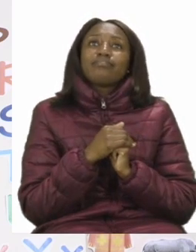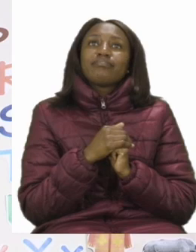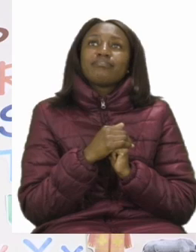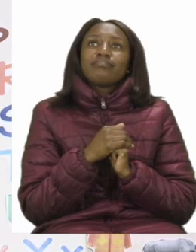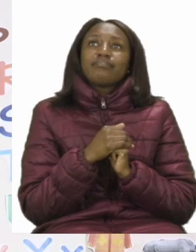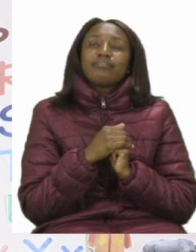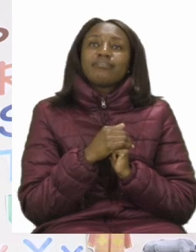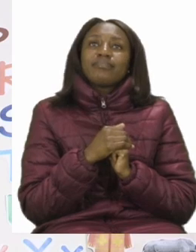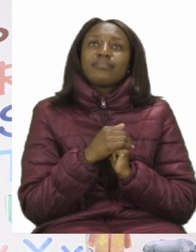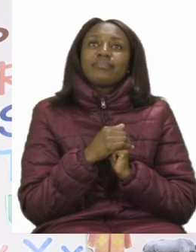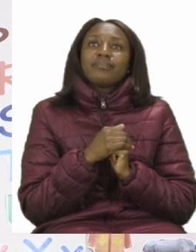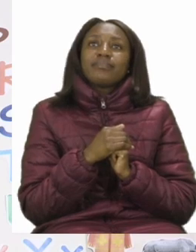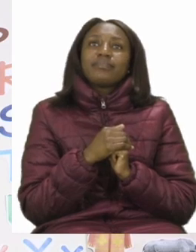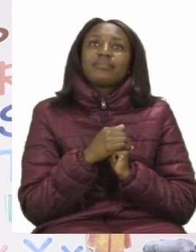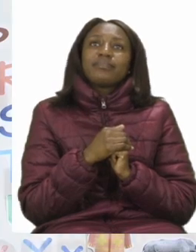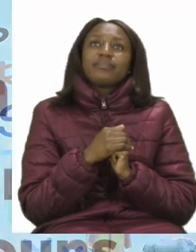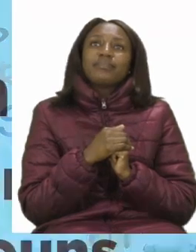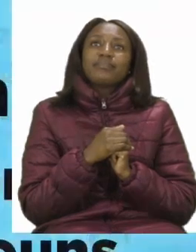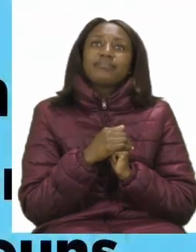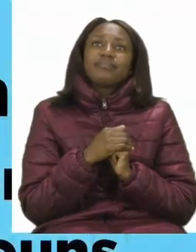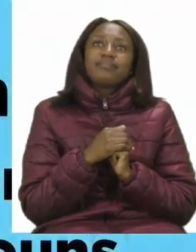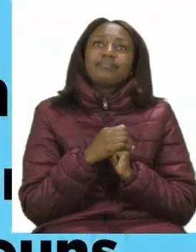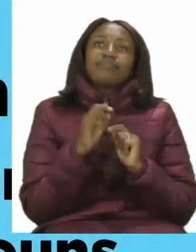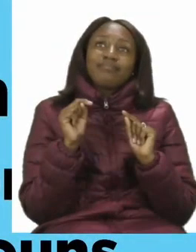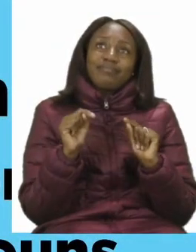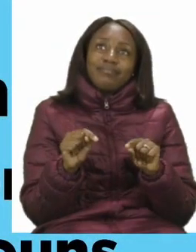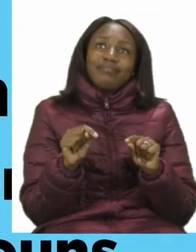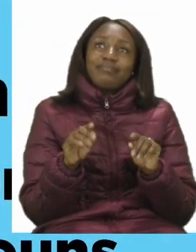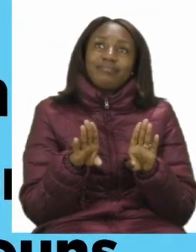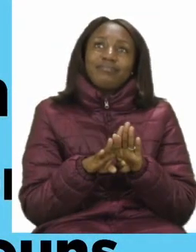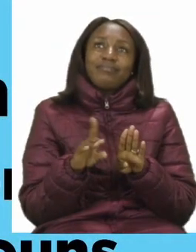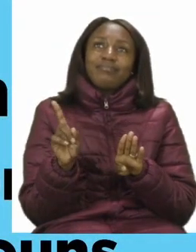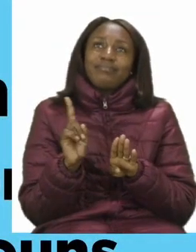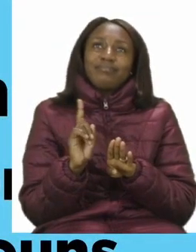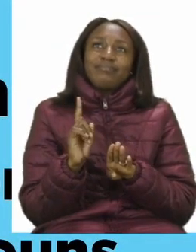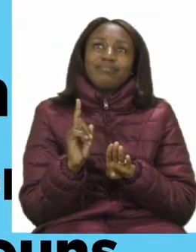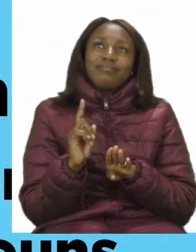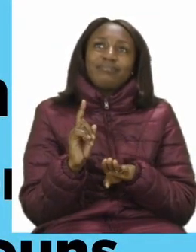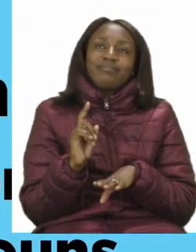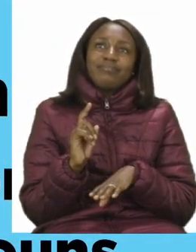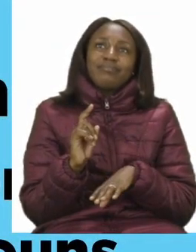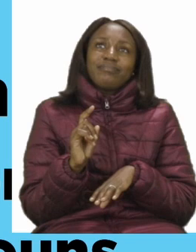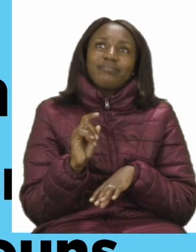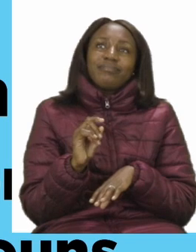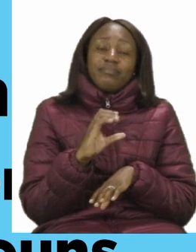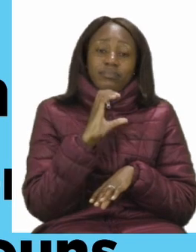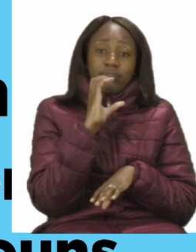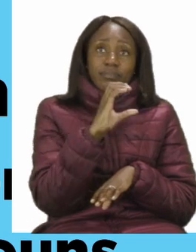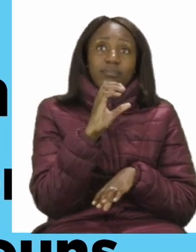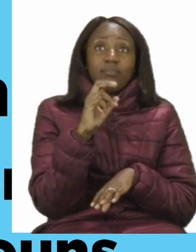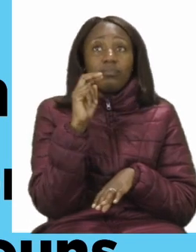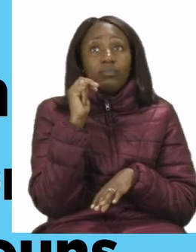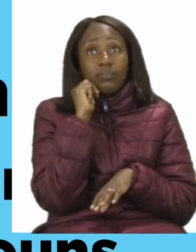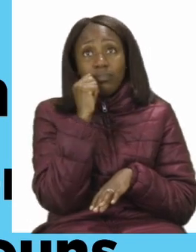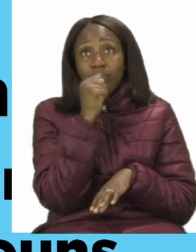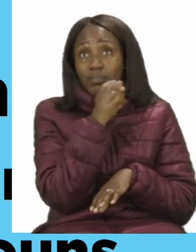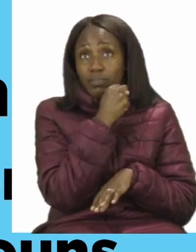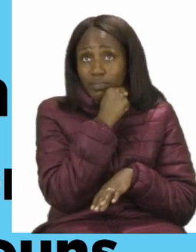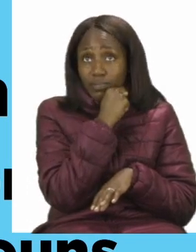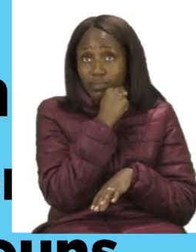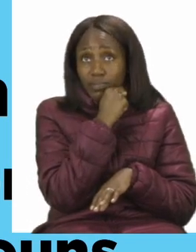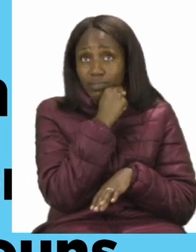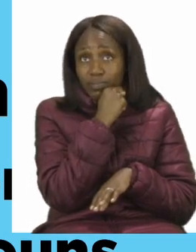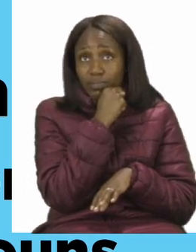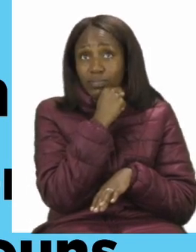germs. Let's see what we are going to learn today. Today's lesson will be